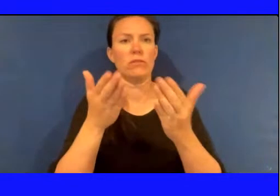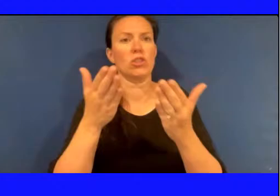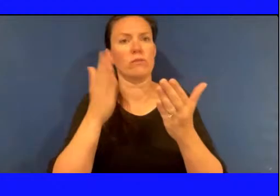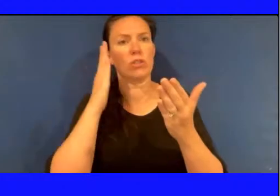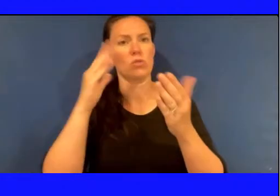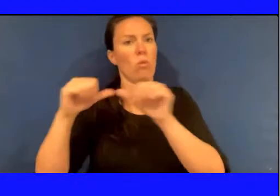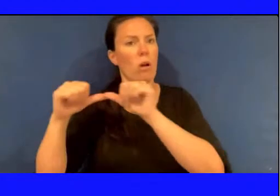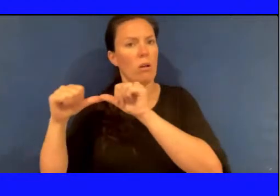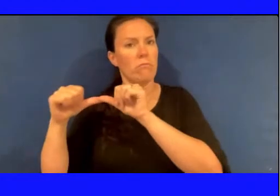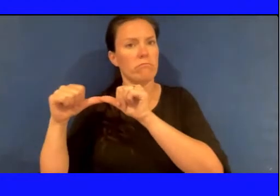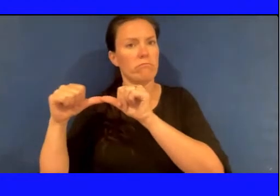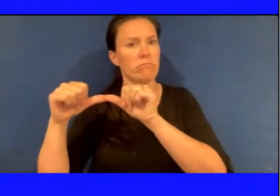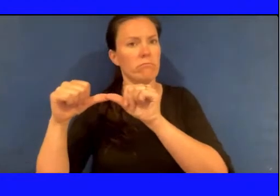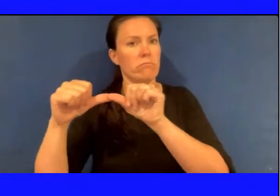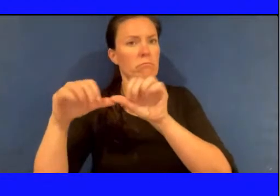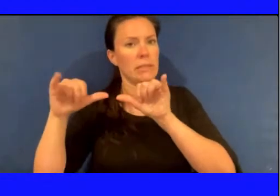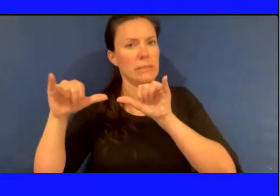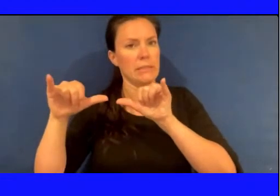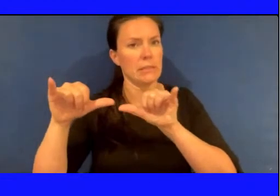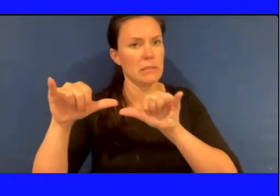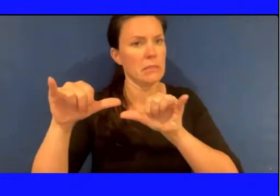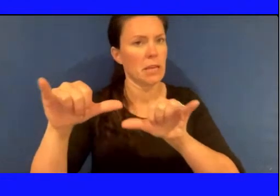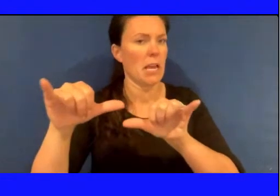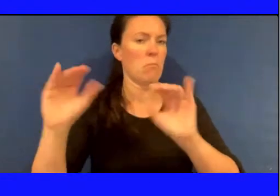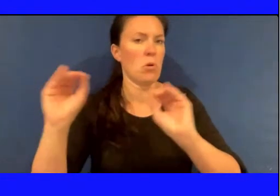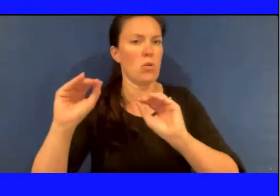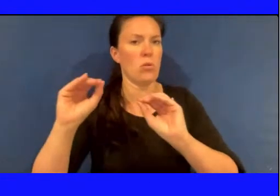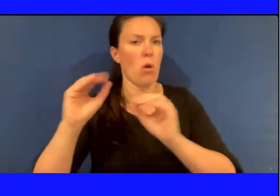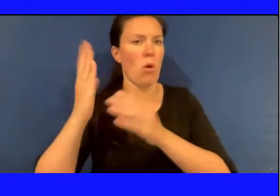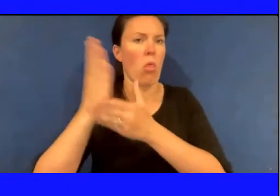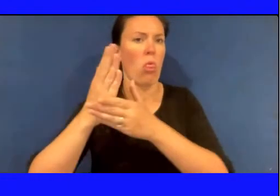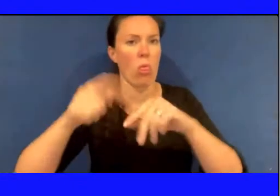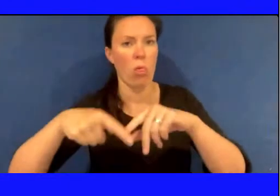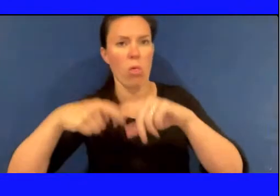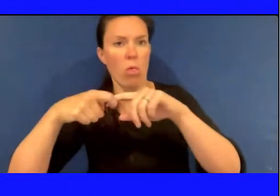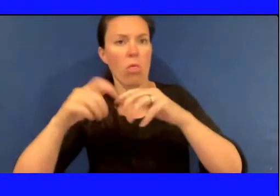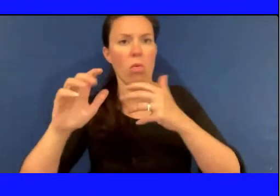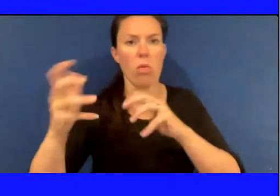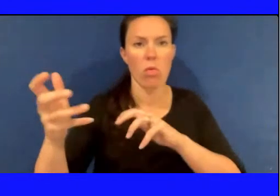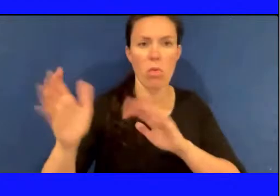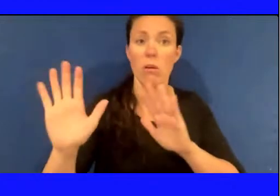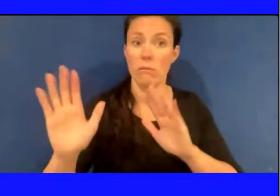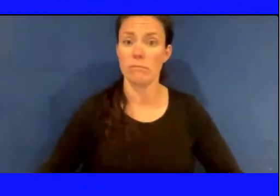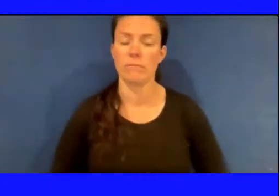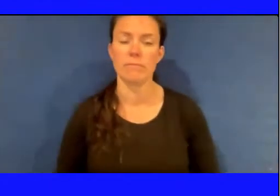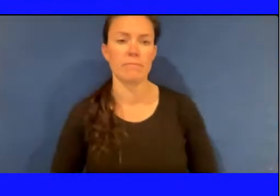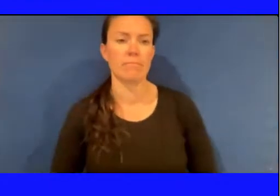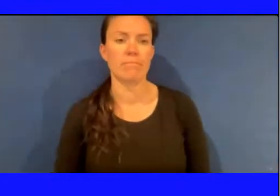at any point during our development.